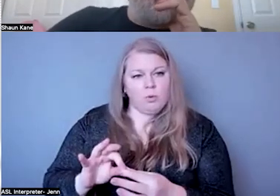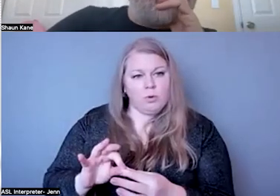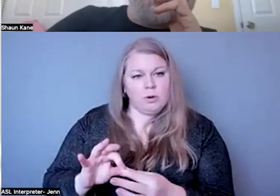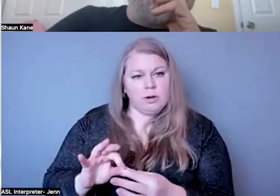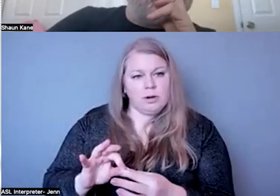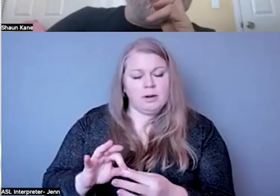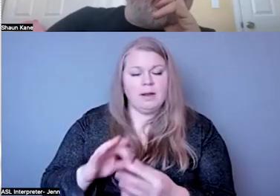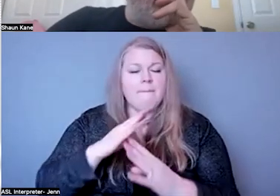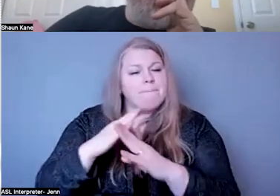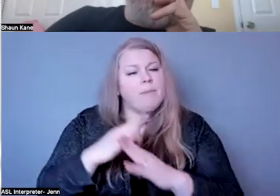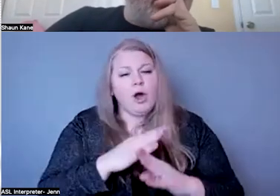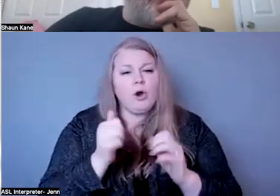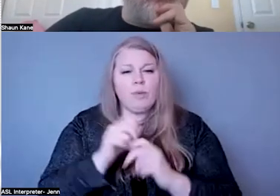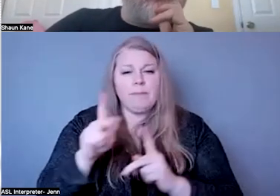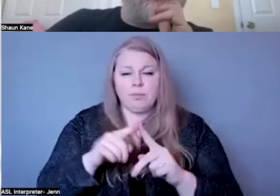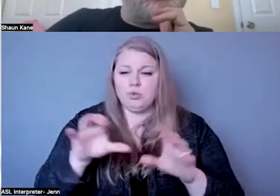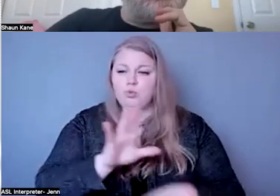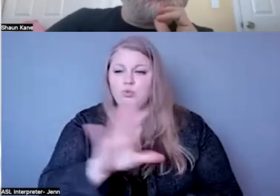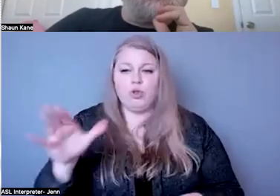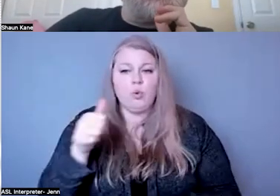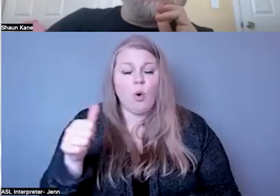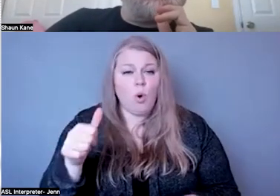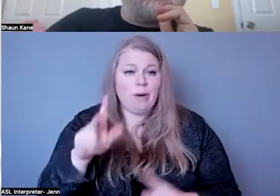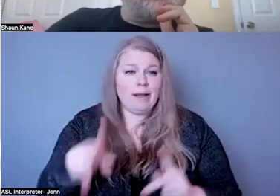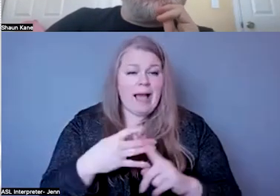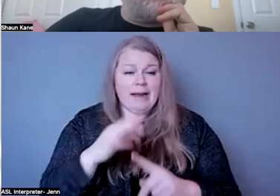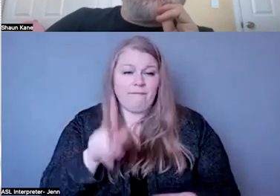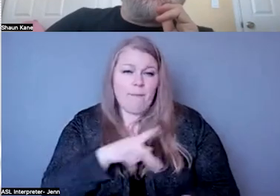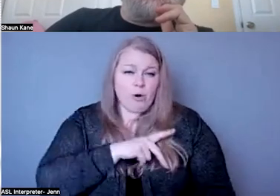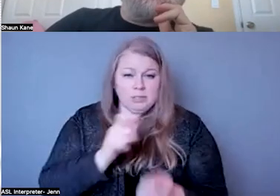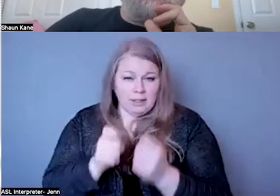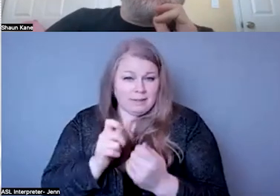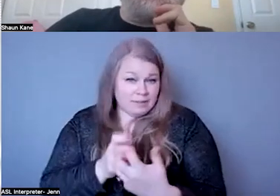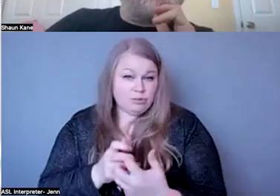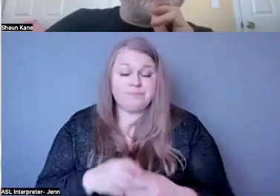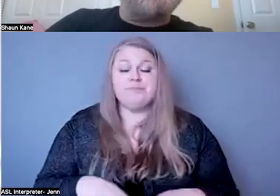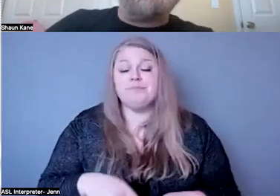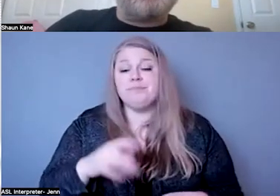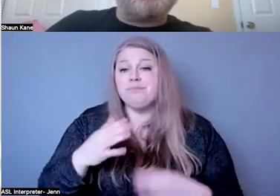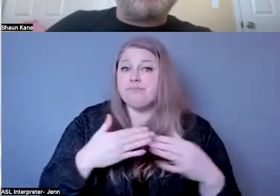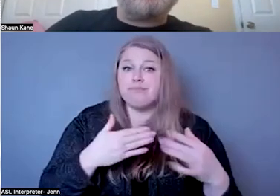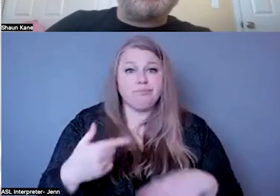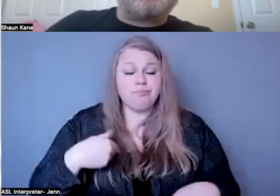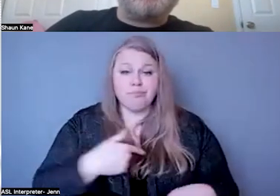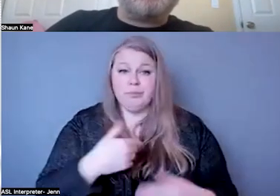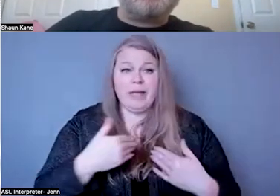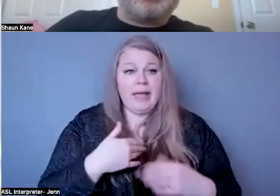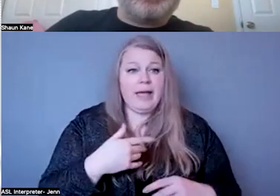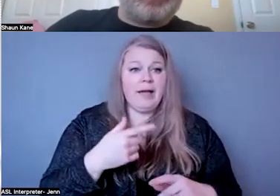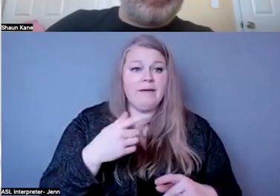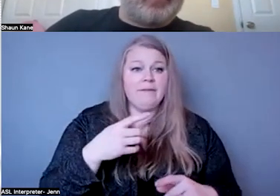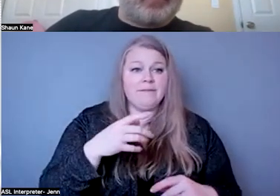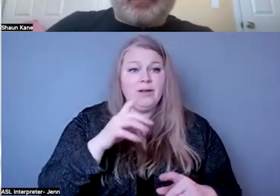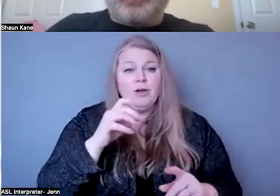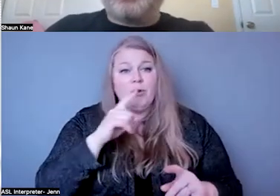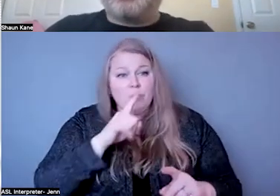the barrier for people to do their own personalization. So even when we have, Greg and the folks at the Trade